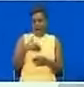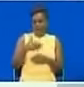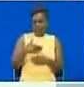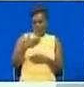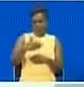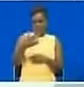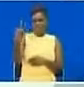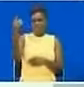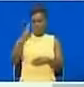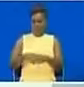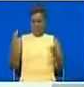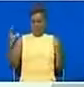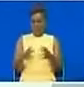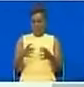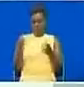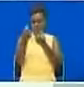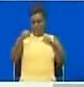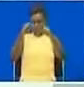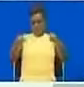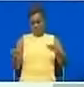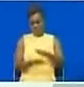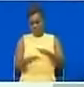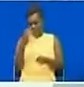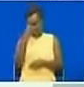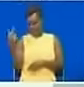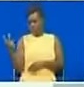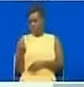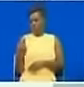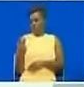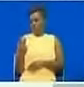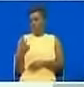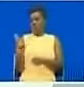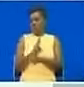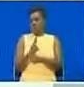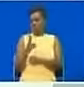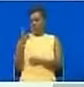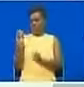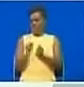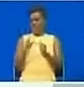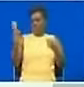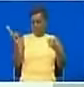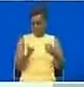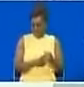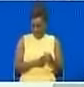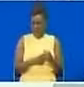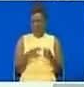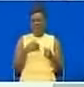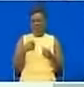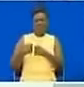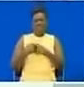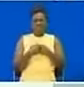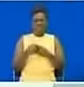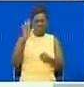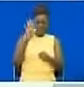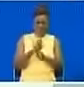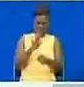times. The party, which President Uhuru Kenyatta and his deputy William Ruto intend to use in the 2017 elections, faced a myriad of challenges,